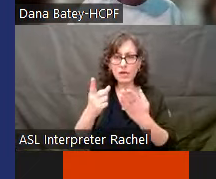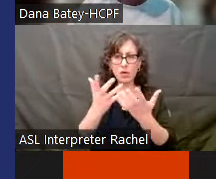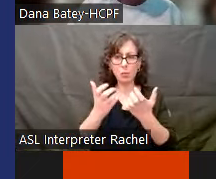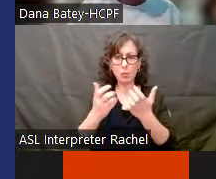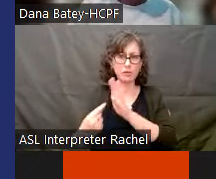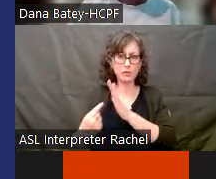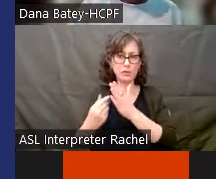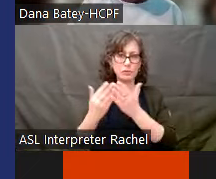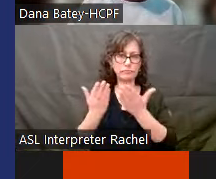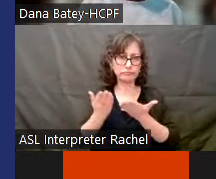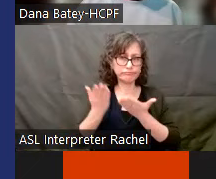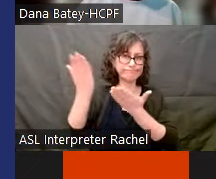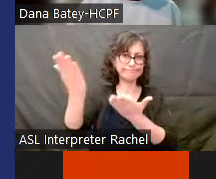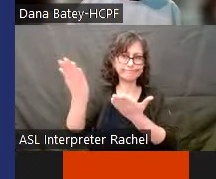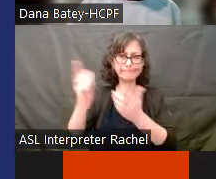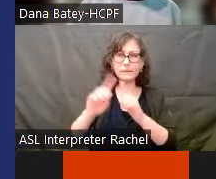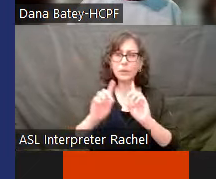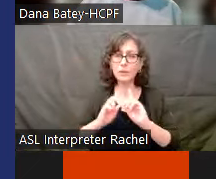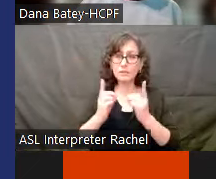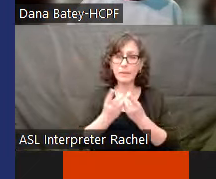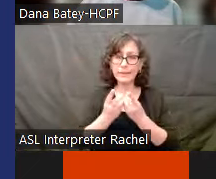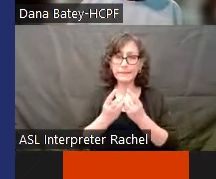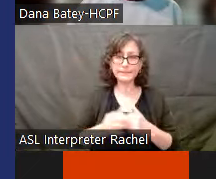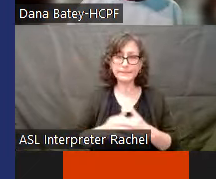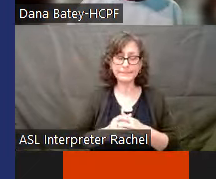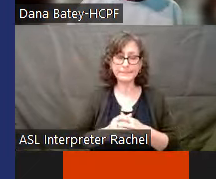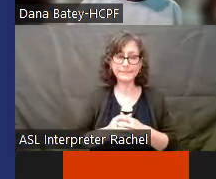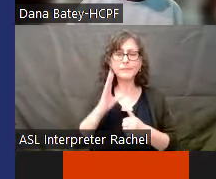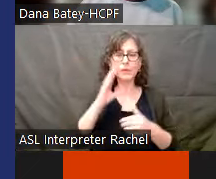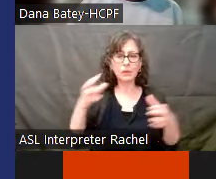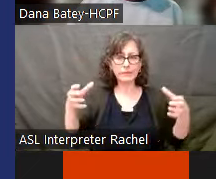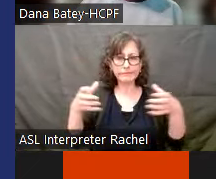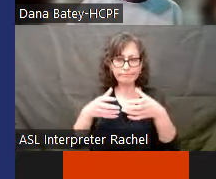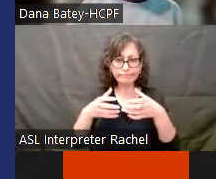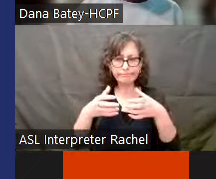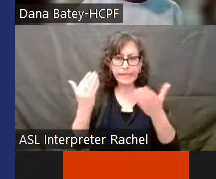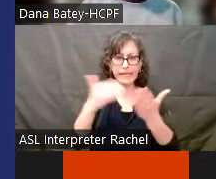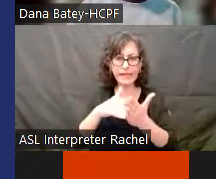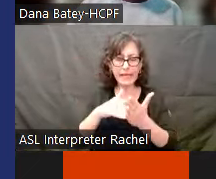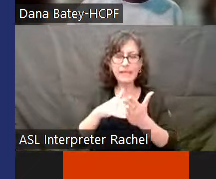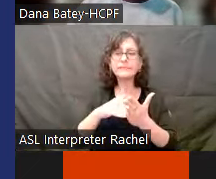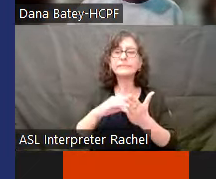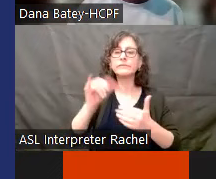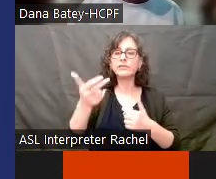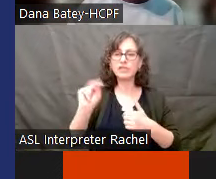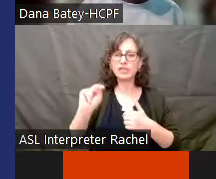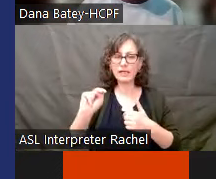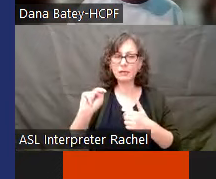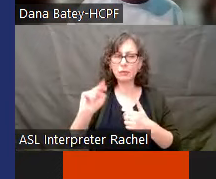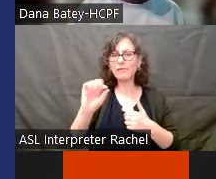the department. We will come back together January and February. I'm still trying to get a